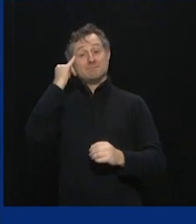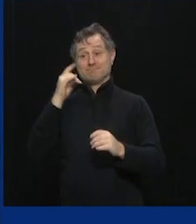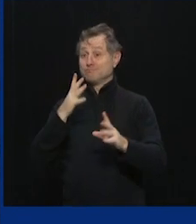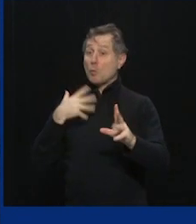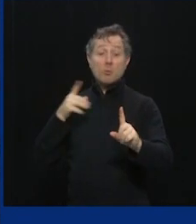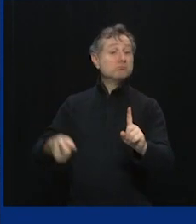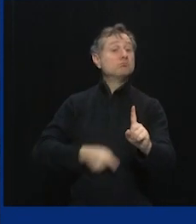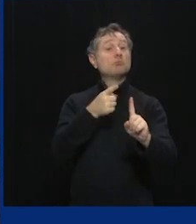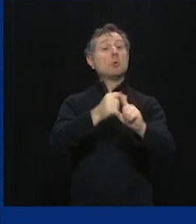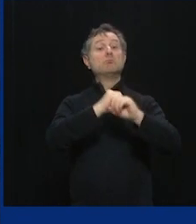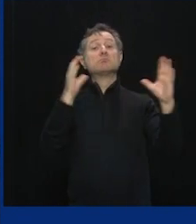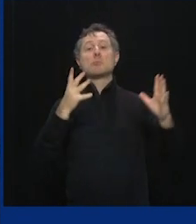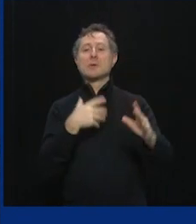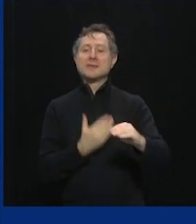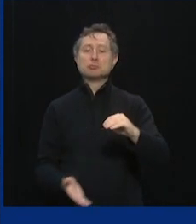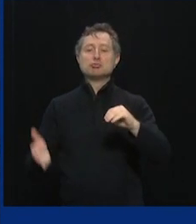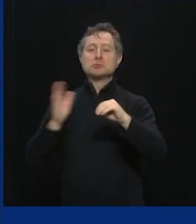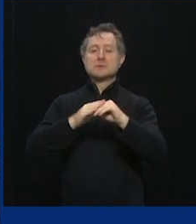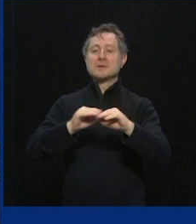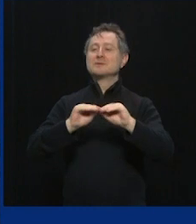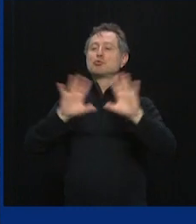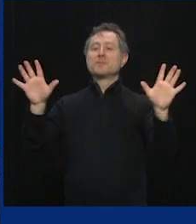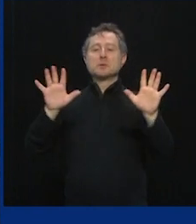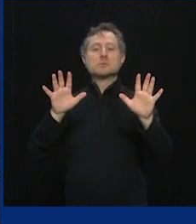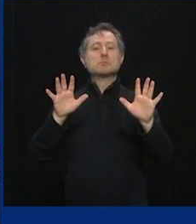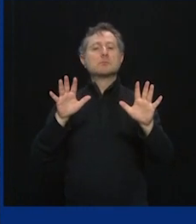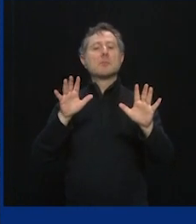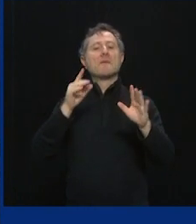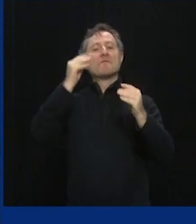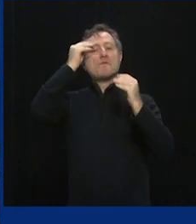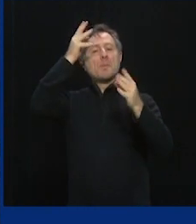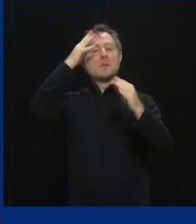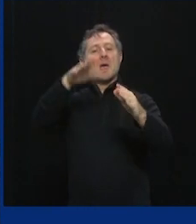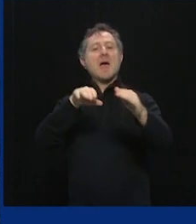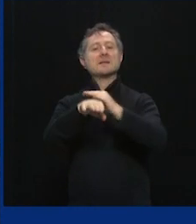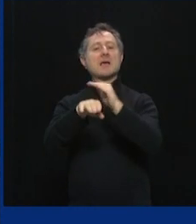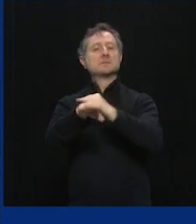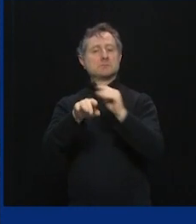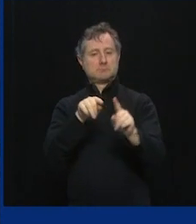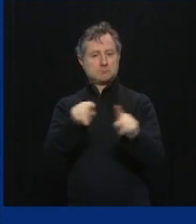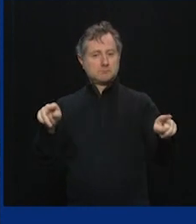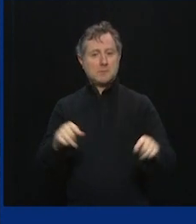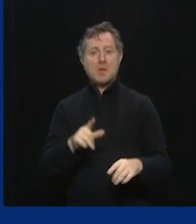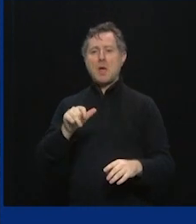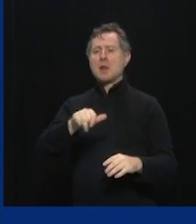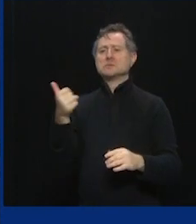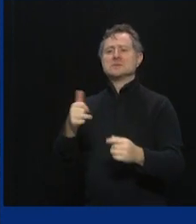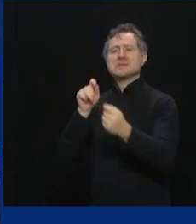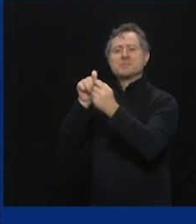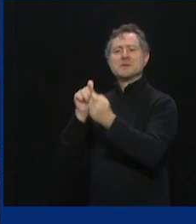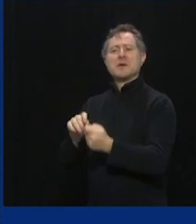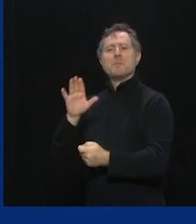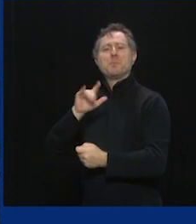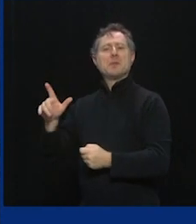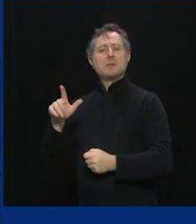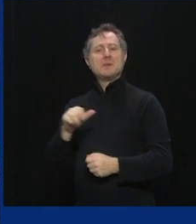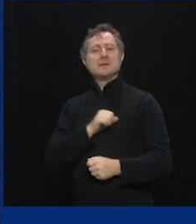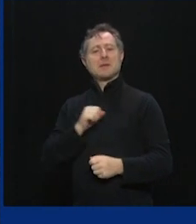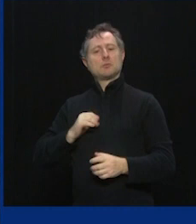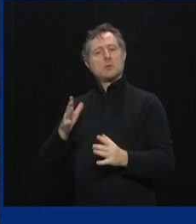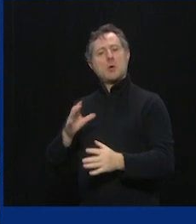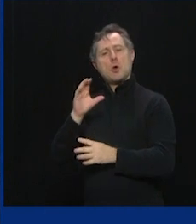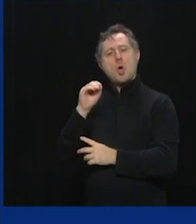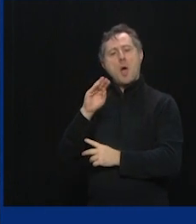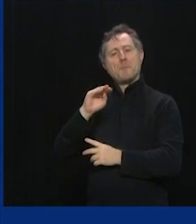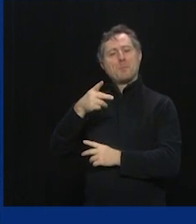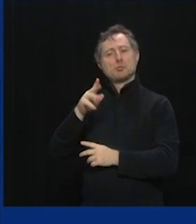and accessibility, and that's exactly what we're going to do. There's also a more specific bill that was introduced by Senator Comrie and Assembly Member